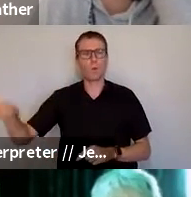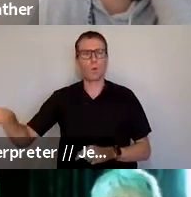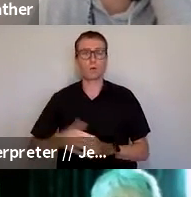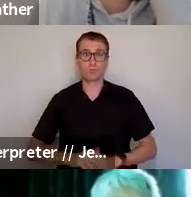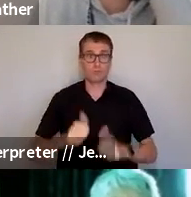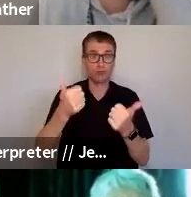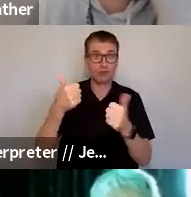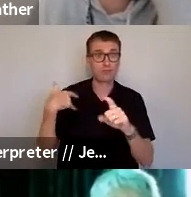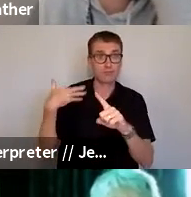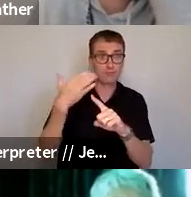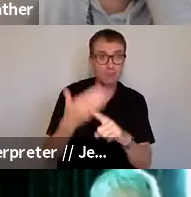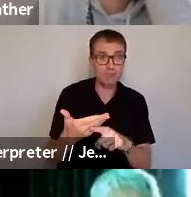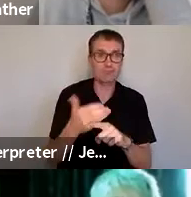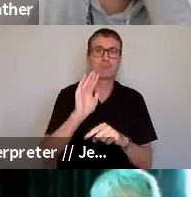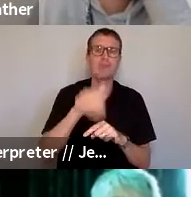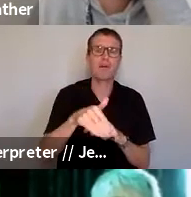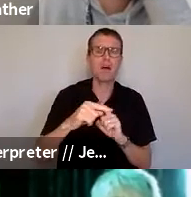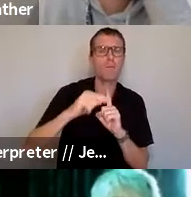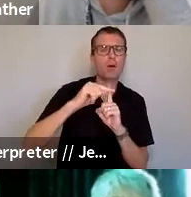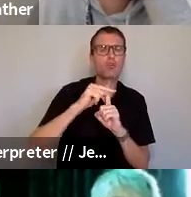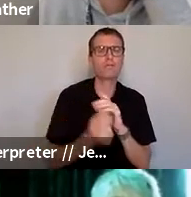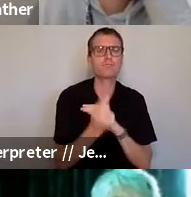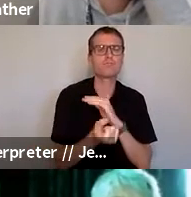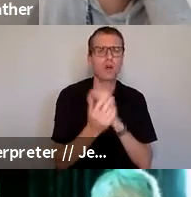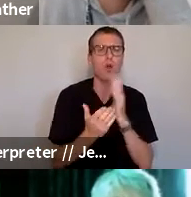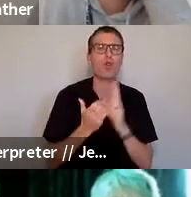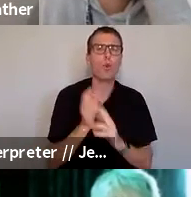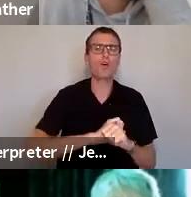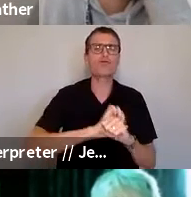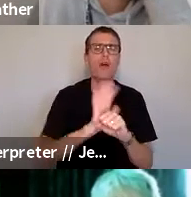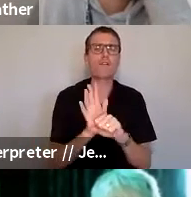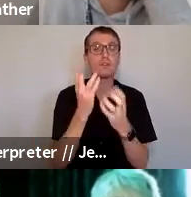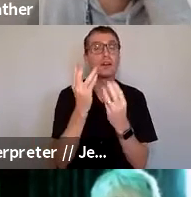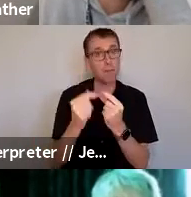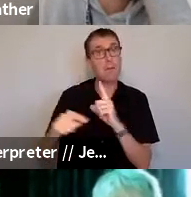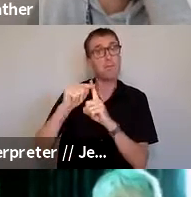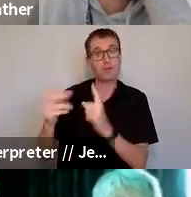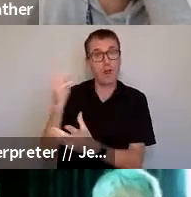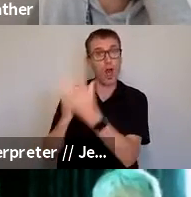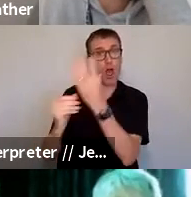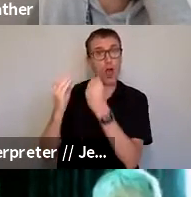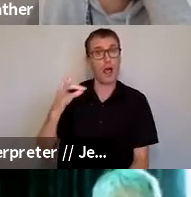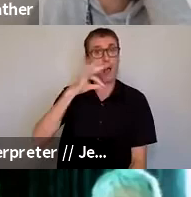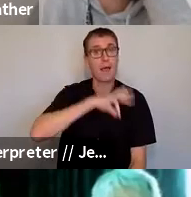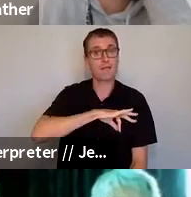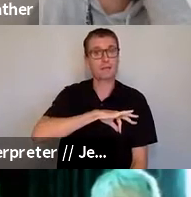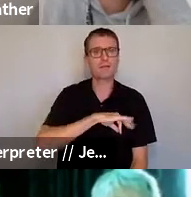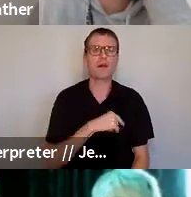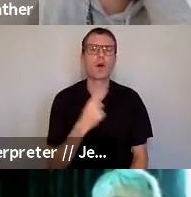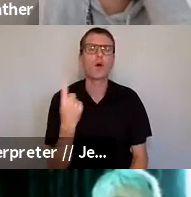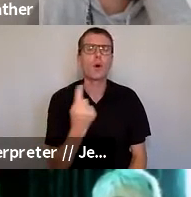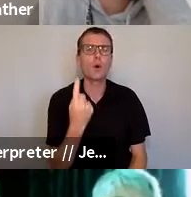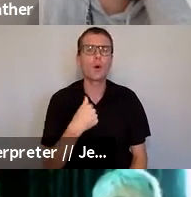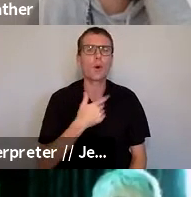about later, about how there's some positiveness out of what we're going through at the moment. I think regarding anyone to hug, I think my son would just say